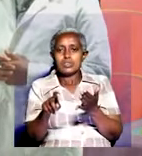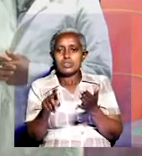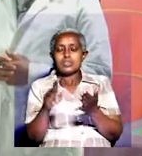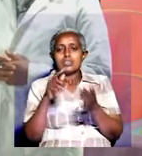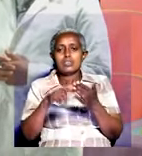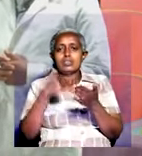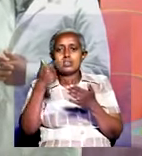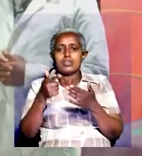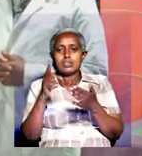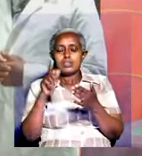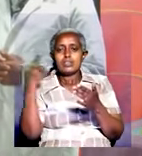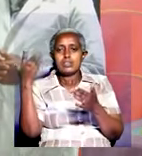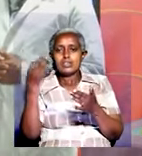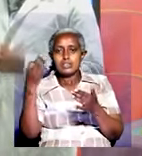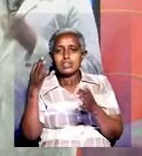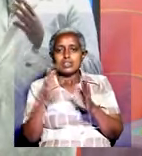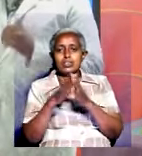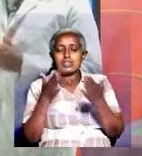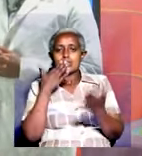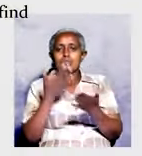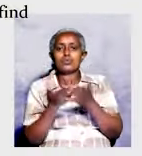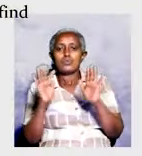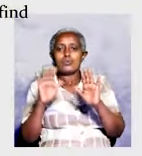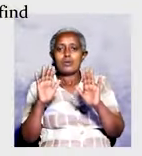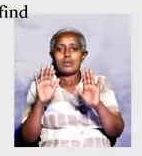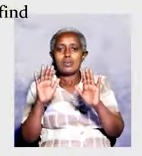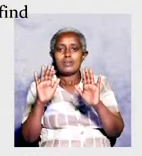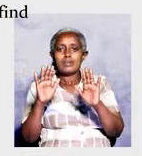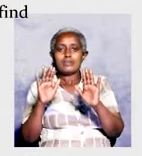So until next lecture class, goodbye.